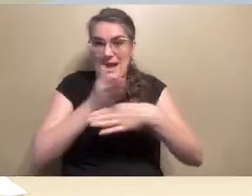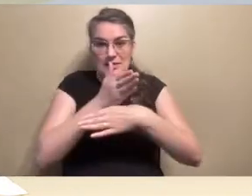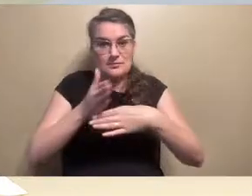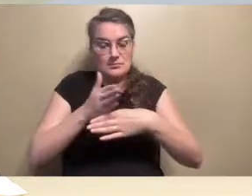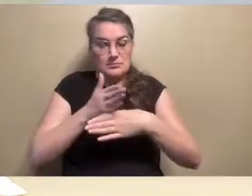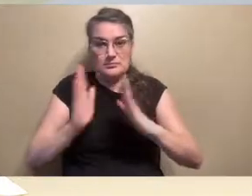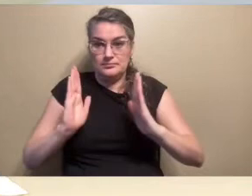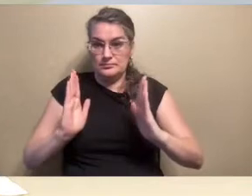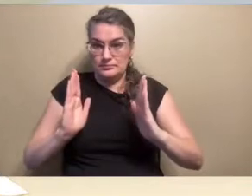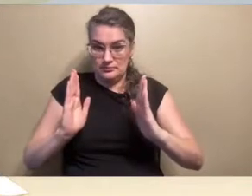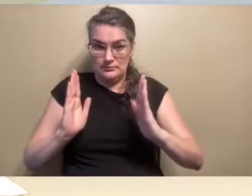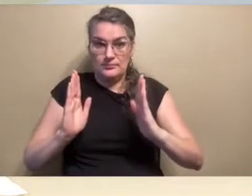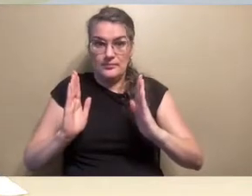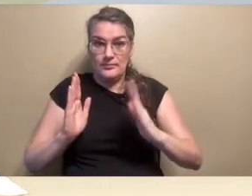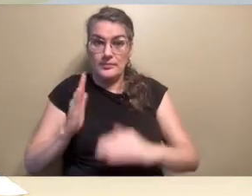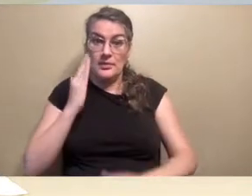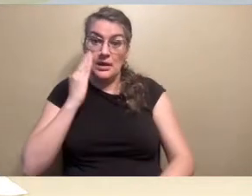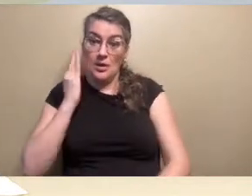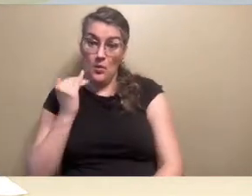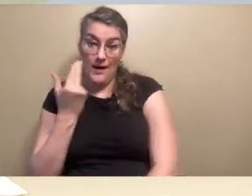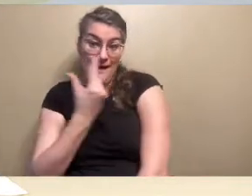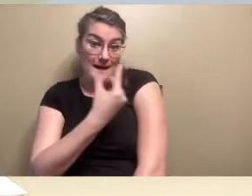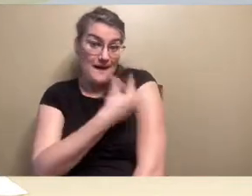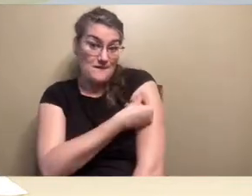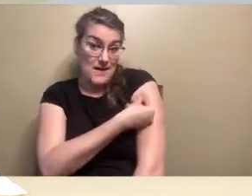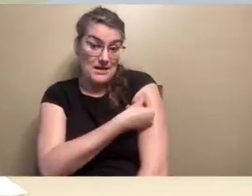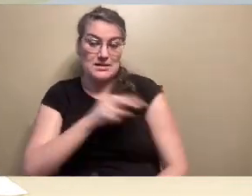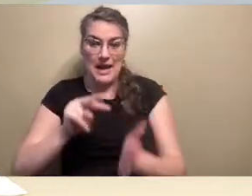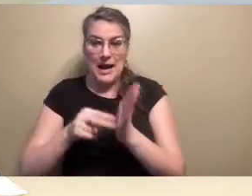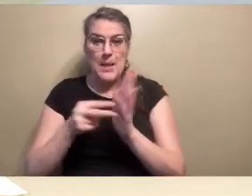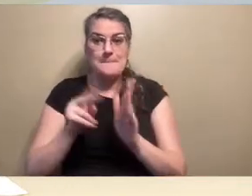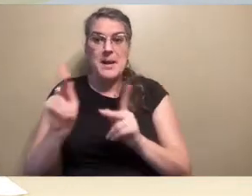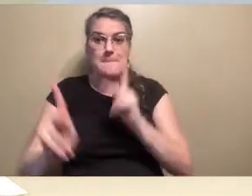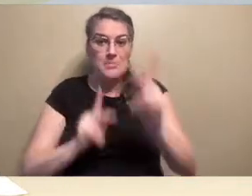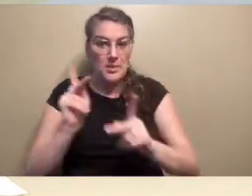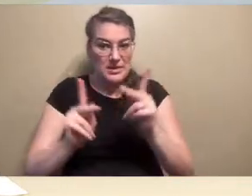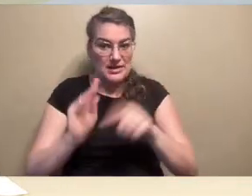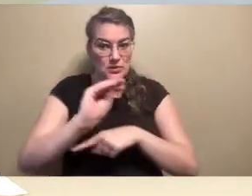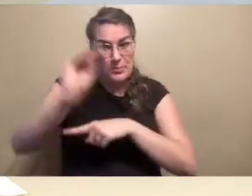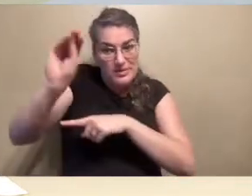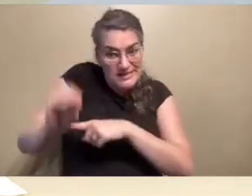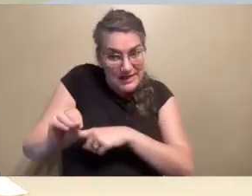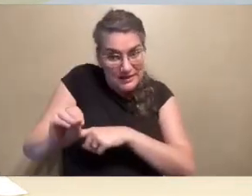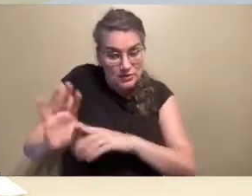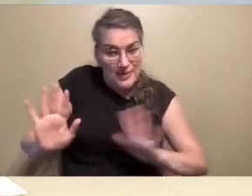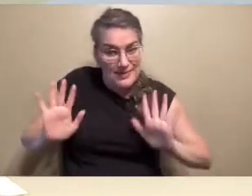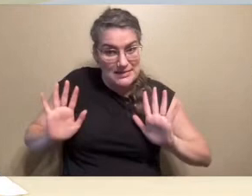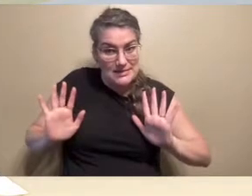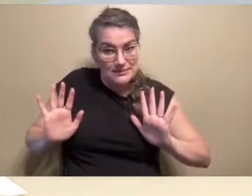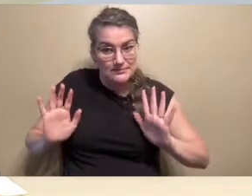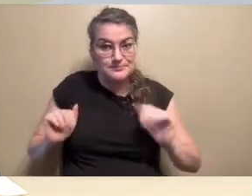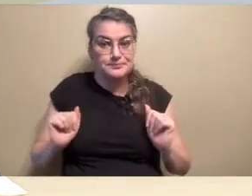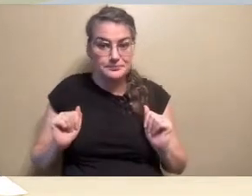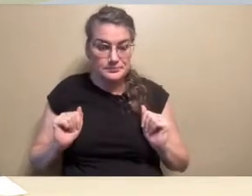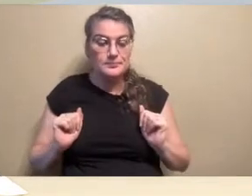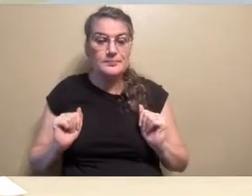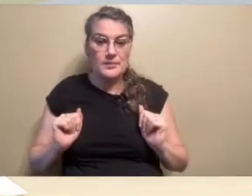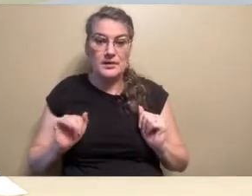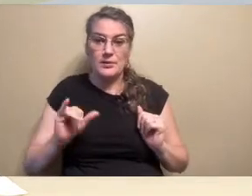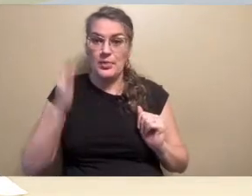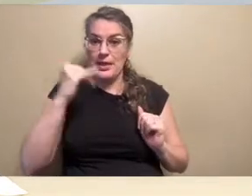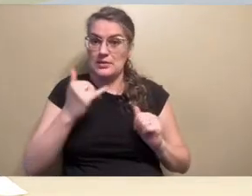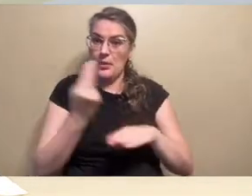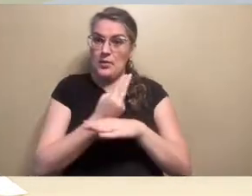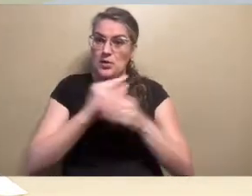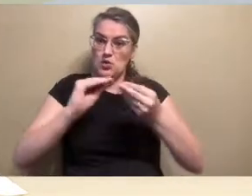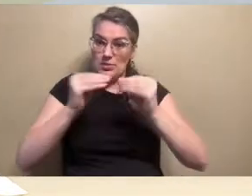because vaccination status is a population level measure, and that's why we're giving percentage of overall vaccine rate. But we